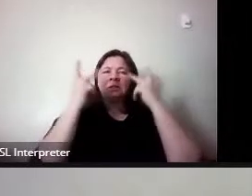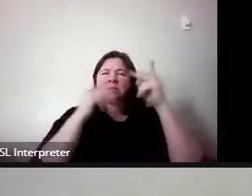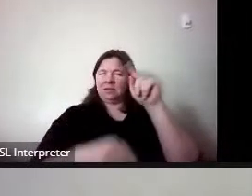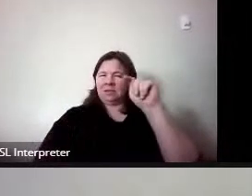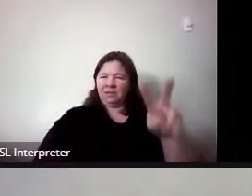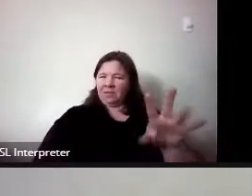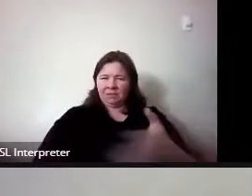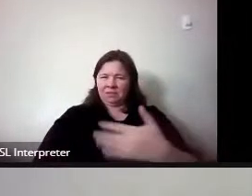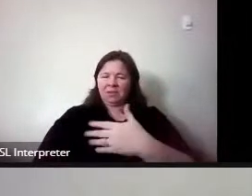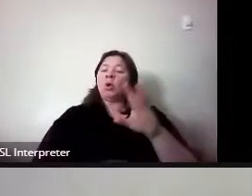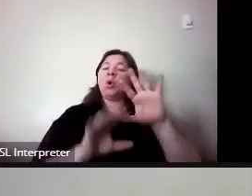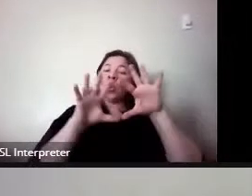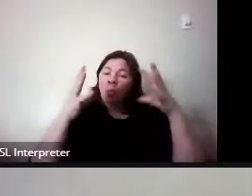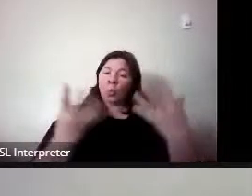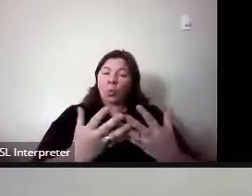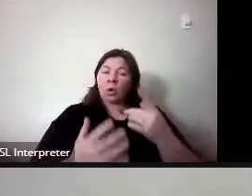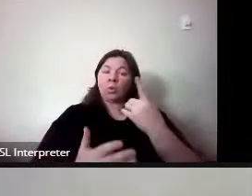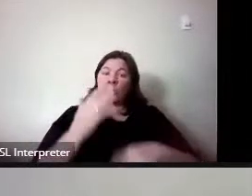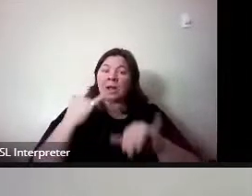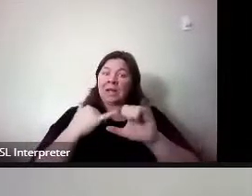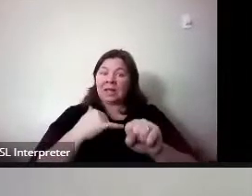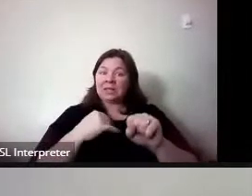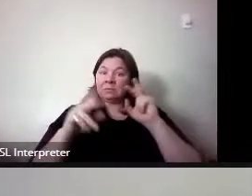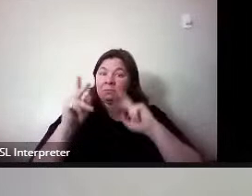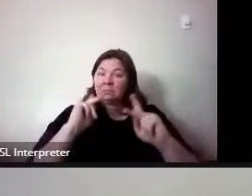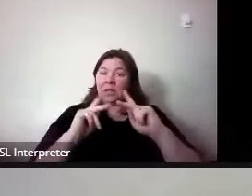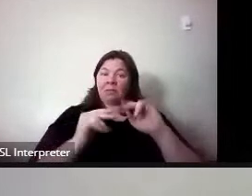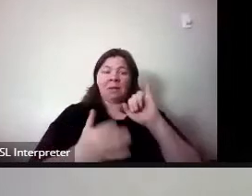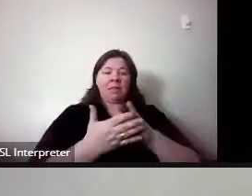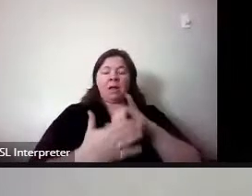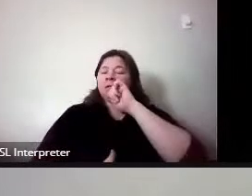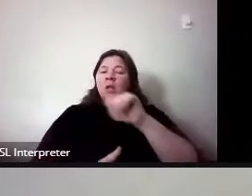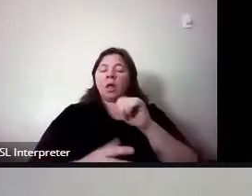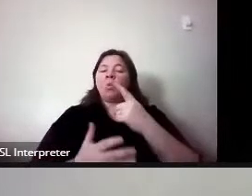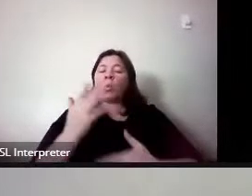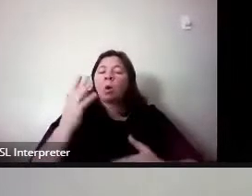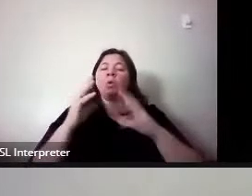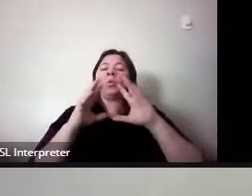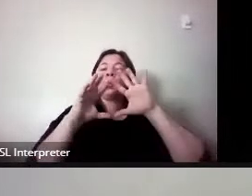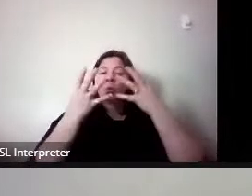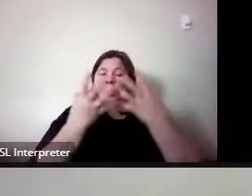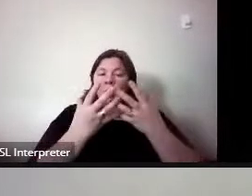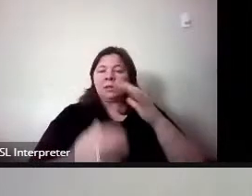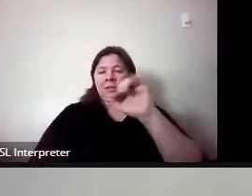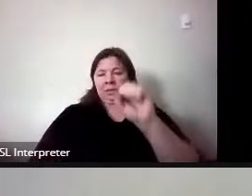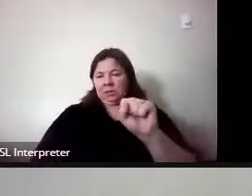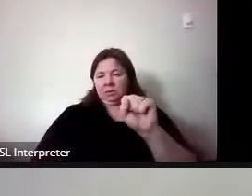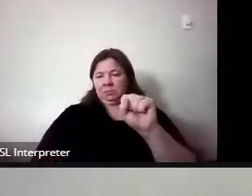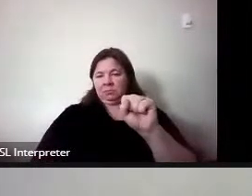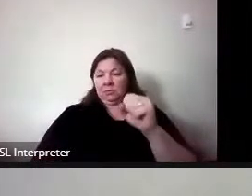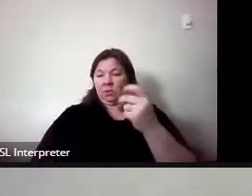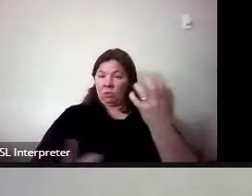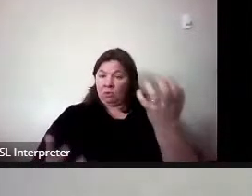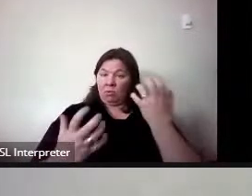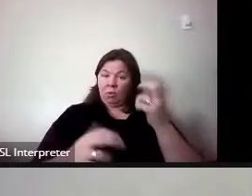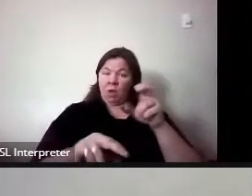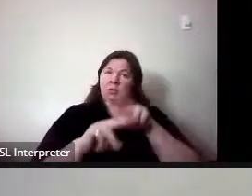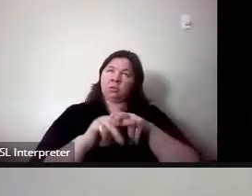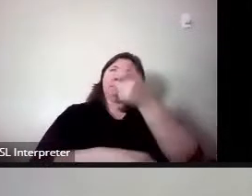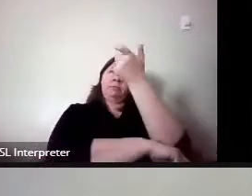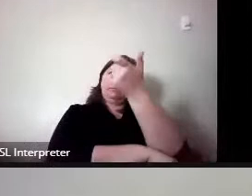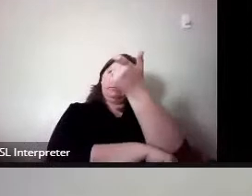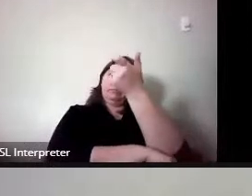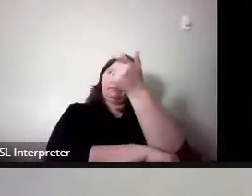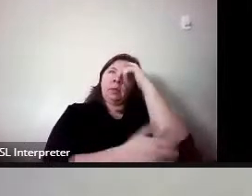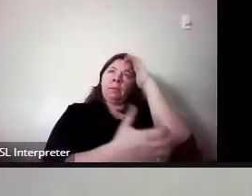what the world is, people. I'm here to tell you that is not what the world is. If you want to sit up in front of your TV and